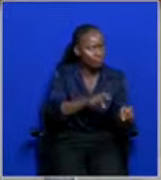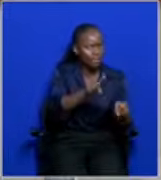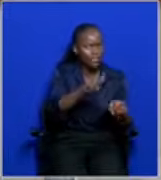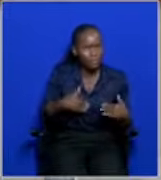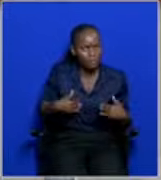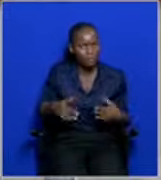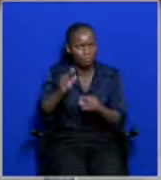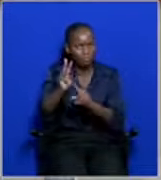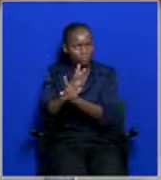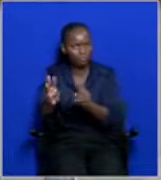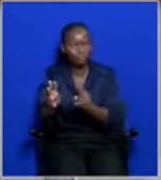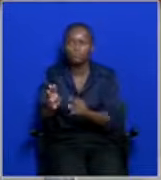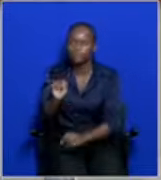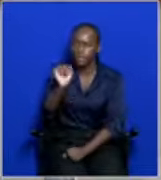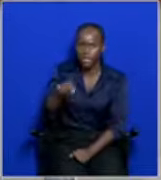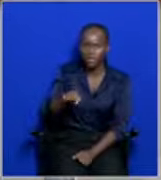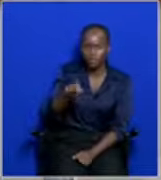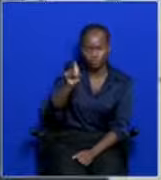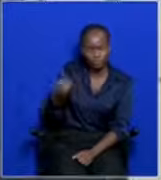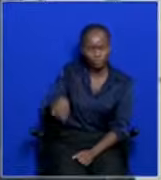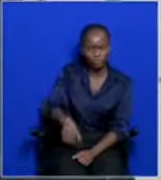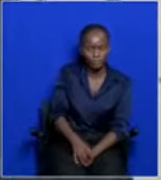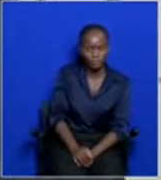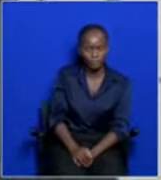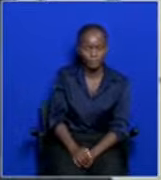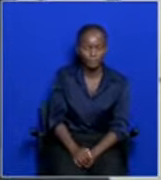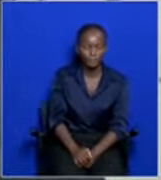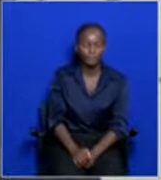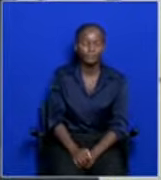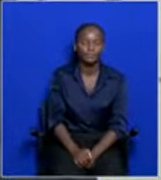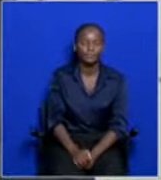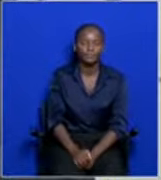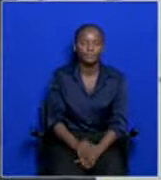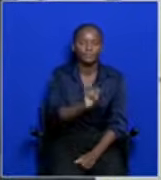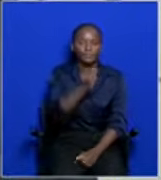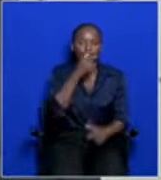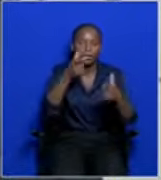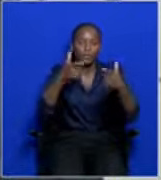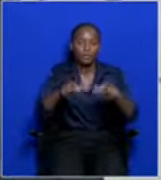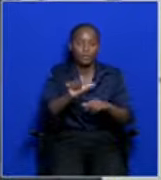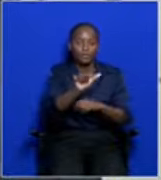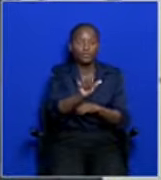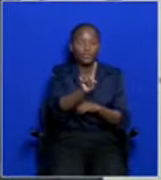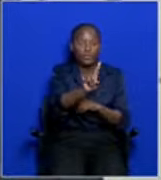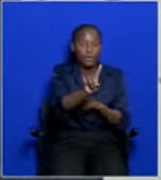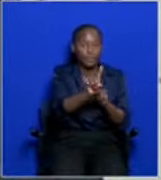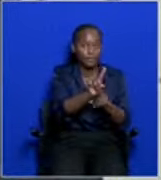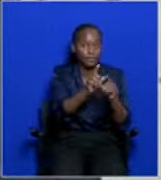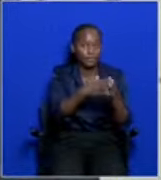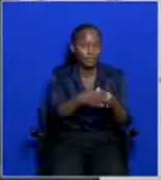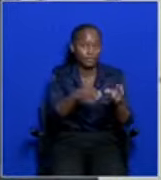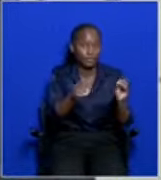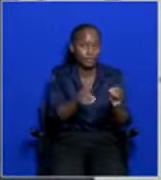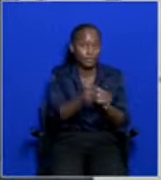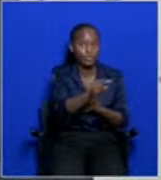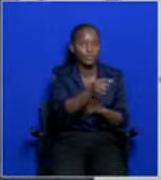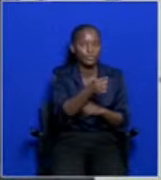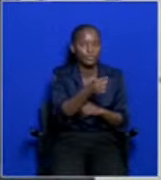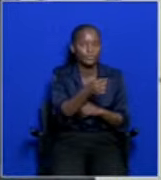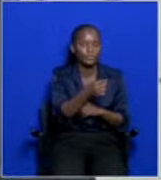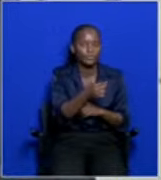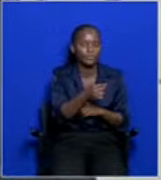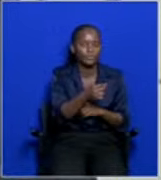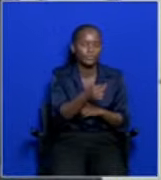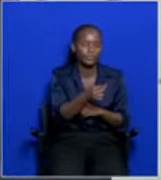You had dealt with your paragraph 51 and you had informed us that this matter now is provisionally withdrawn from the court roll. Sorry,